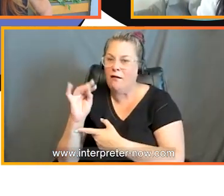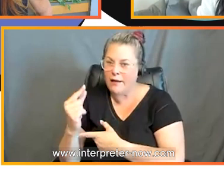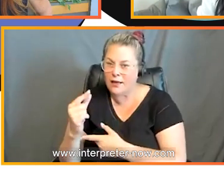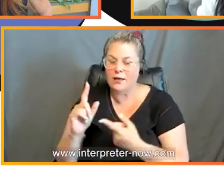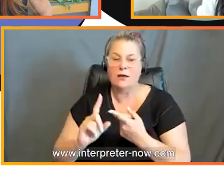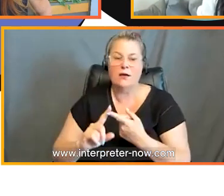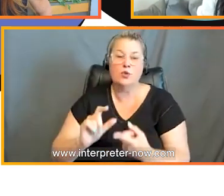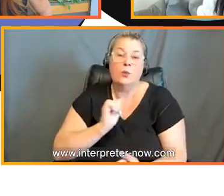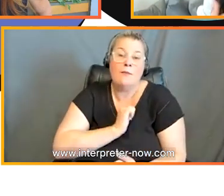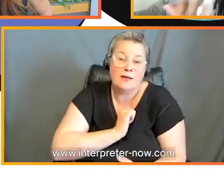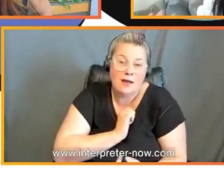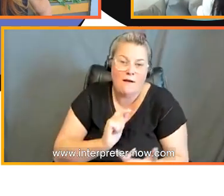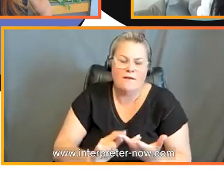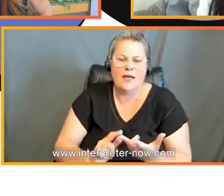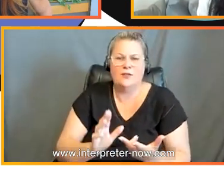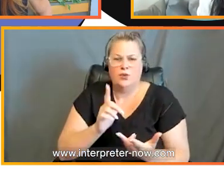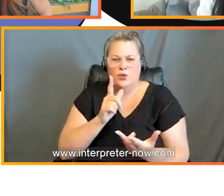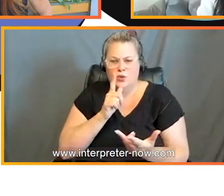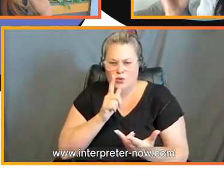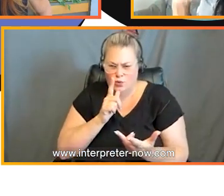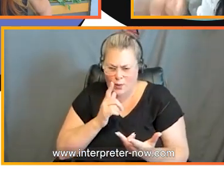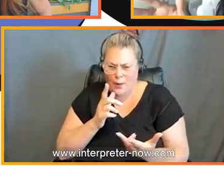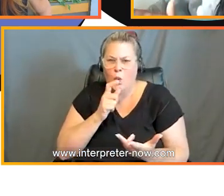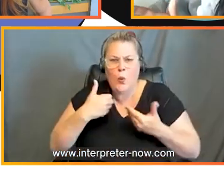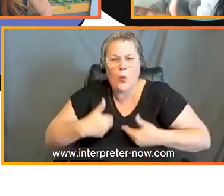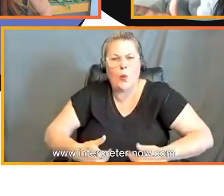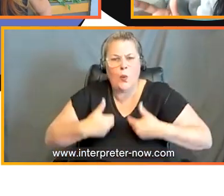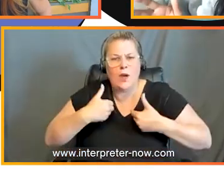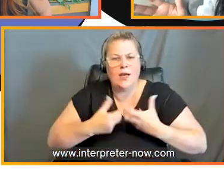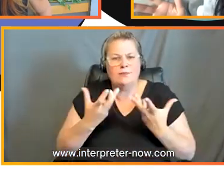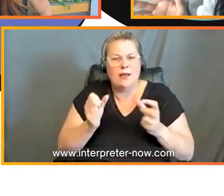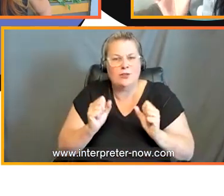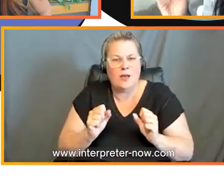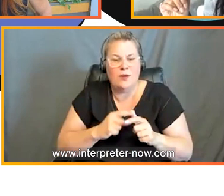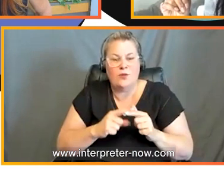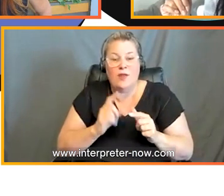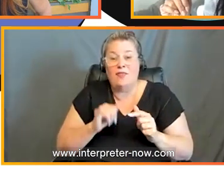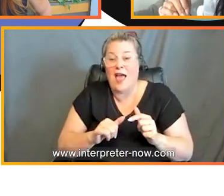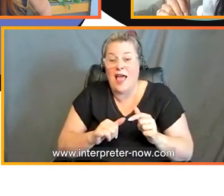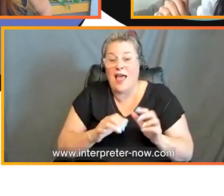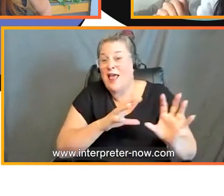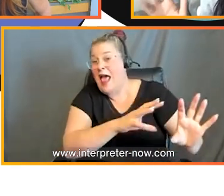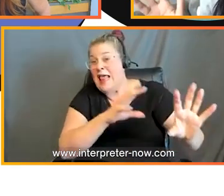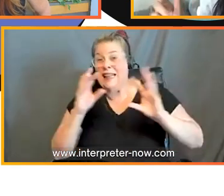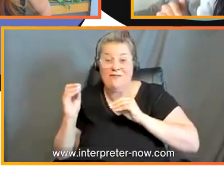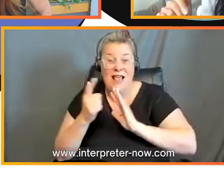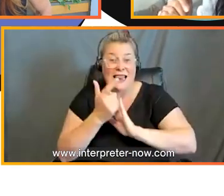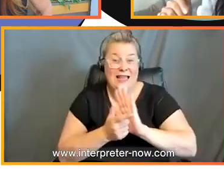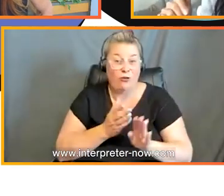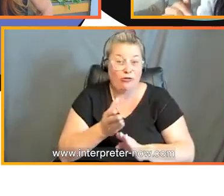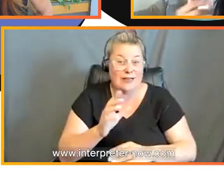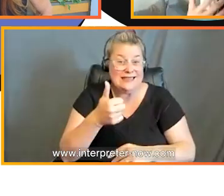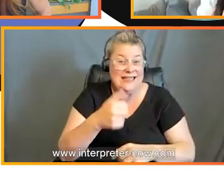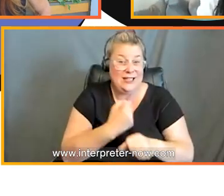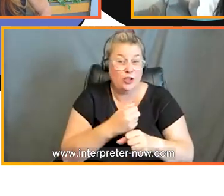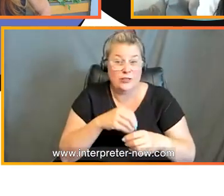as much as possible, which is ultimately what led me to leave my legal career after 10 years in the towers, to starting